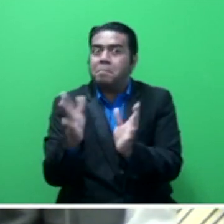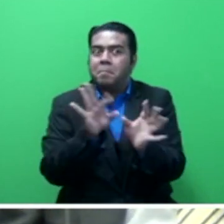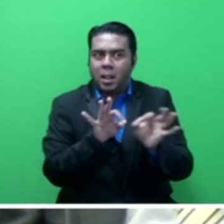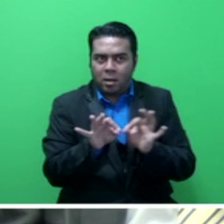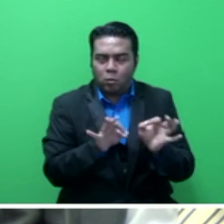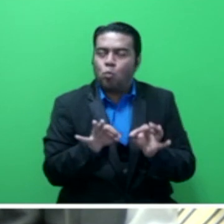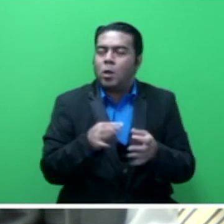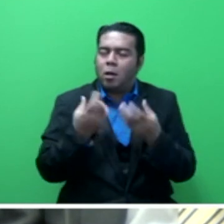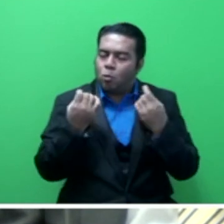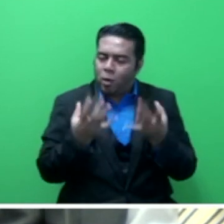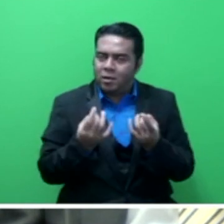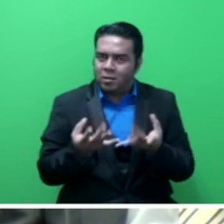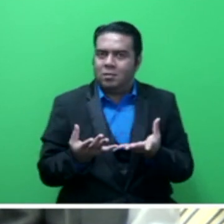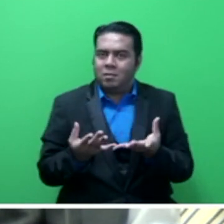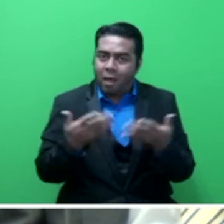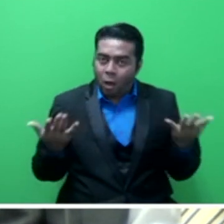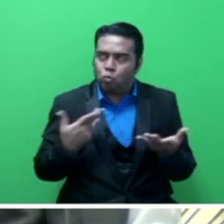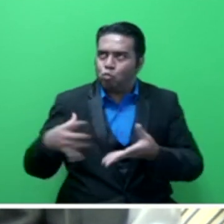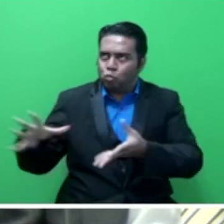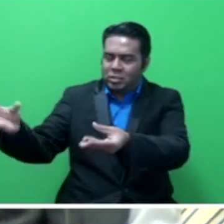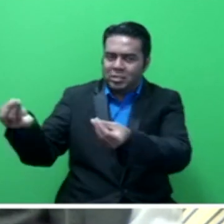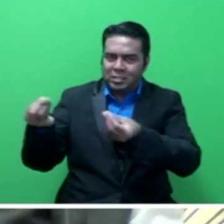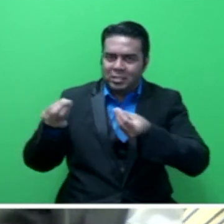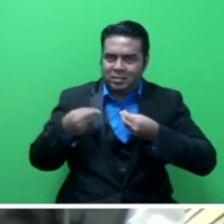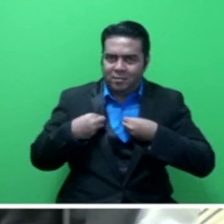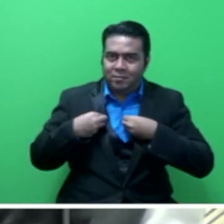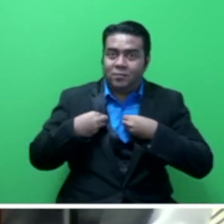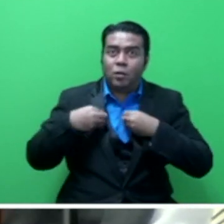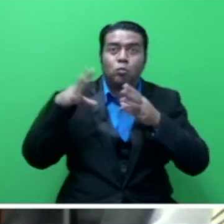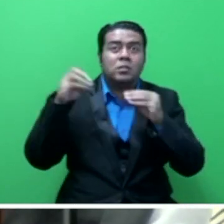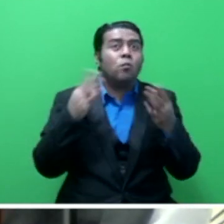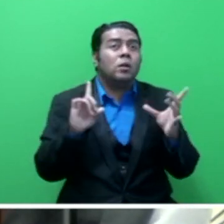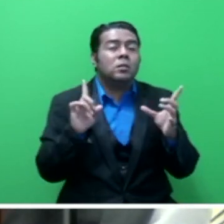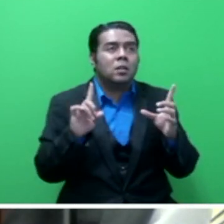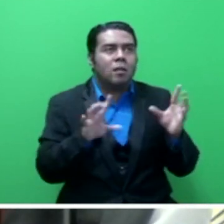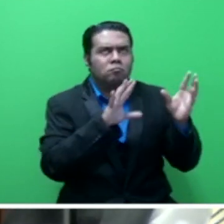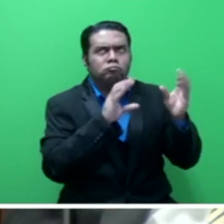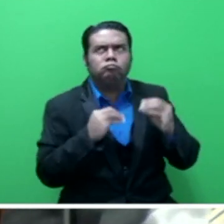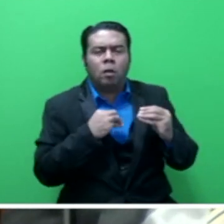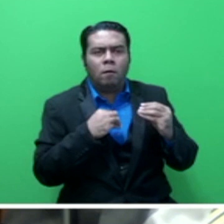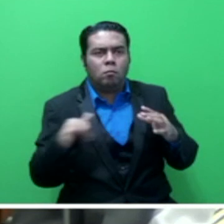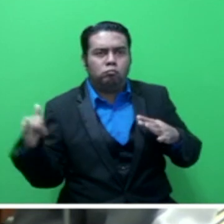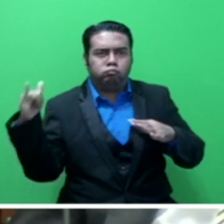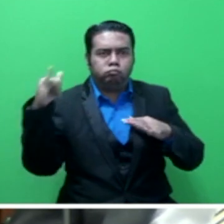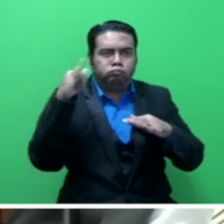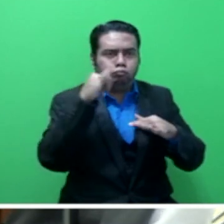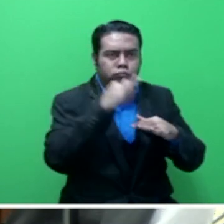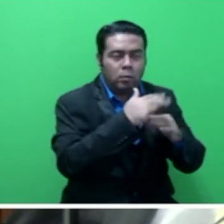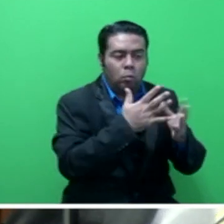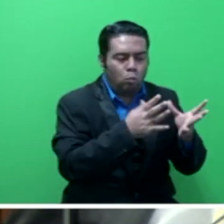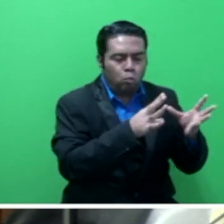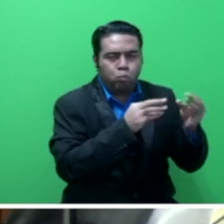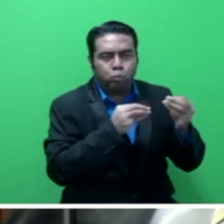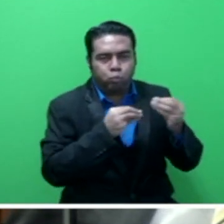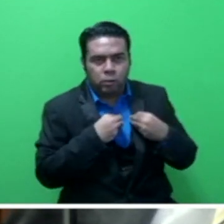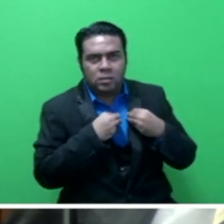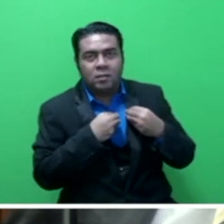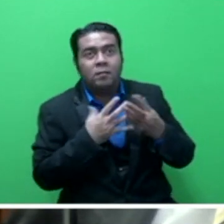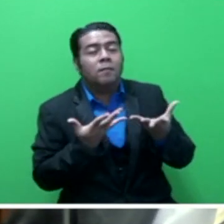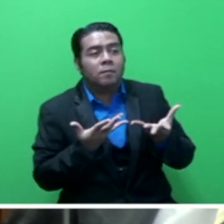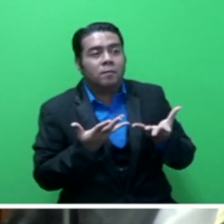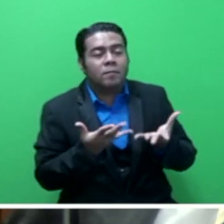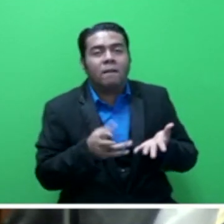receive these life-saving vaccines for the nation. We intend to target more than 90% of all individuals who are eligible